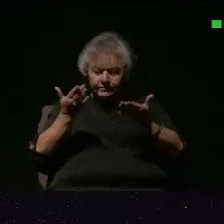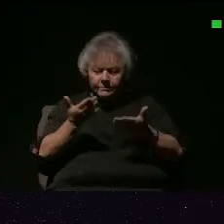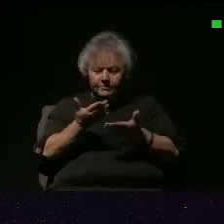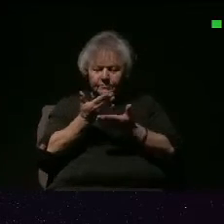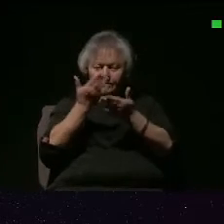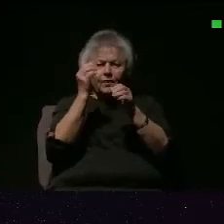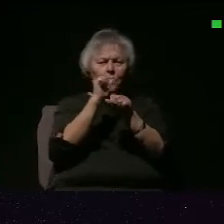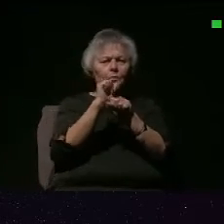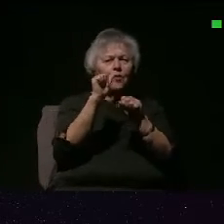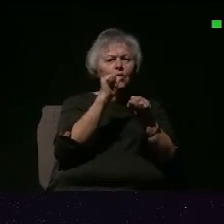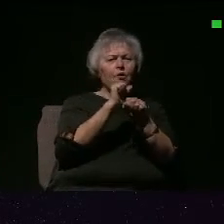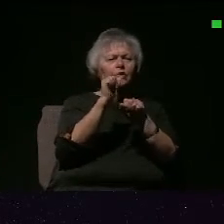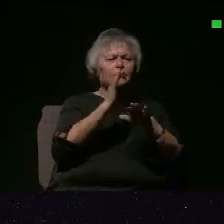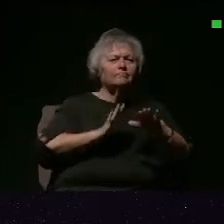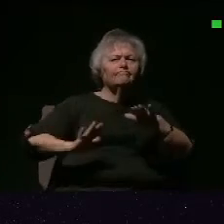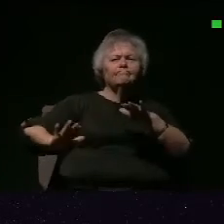here, working in this